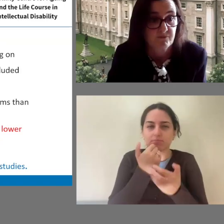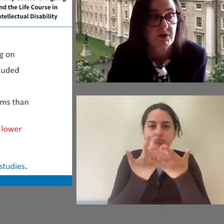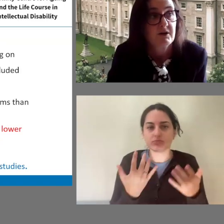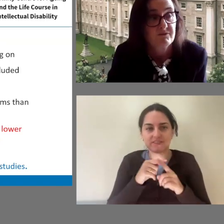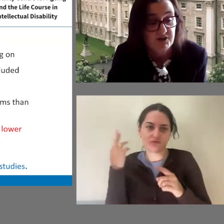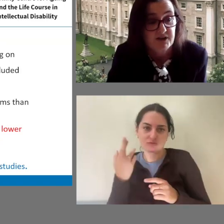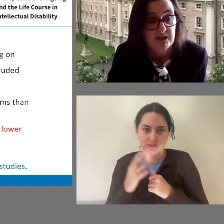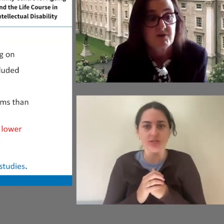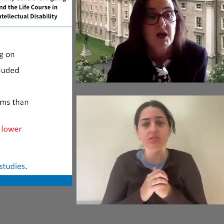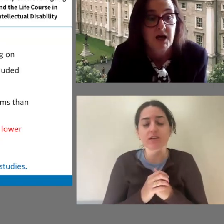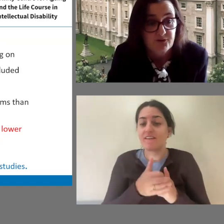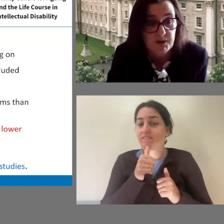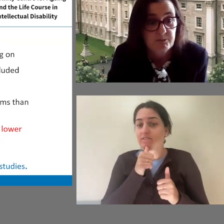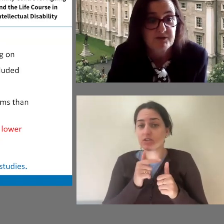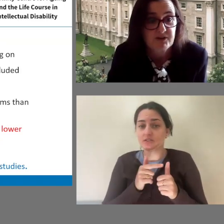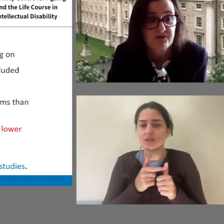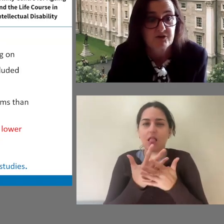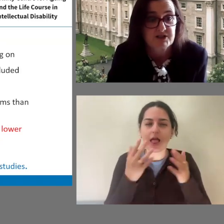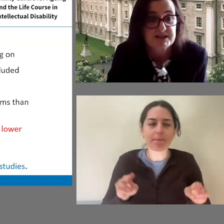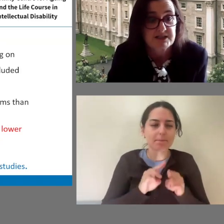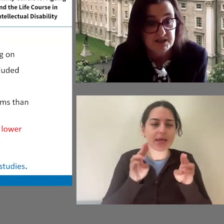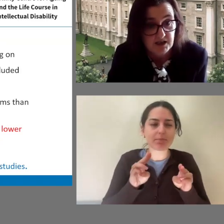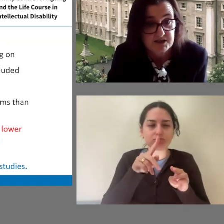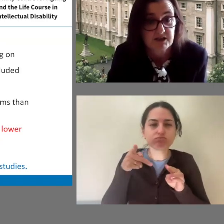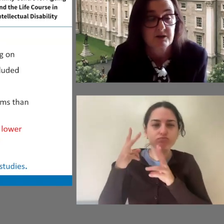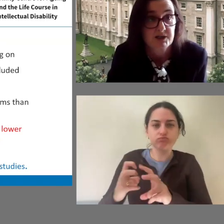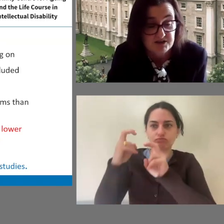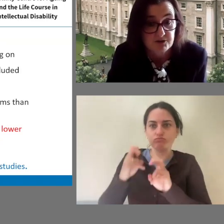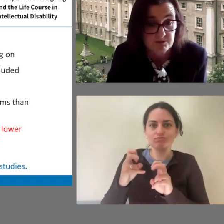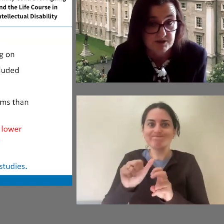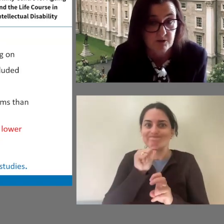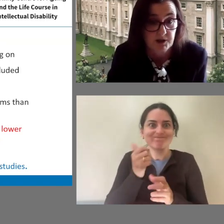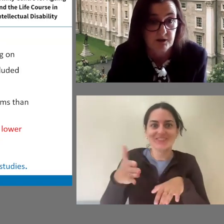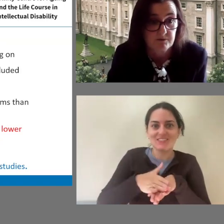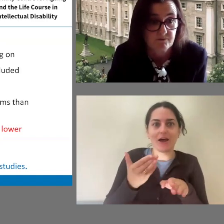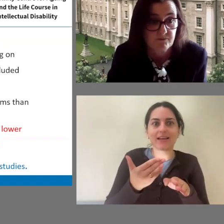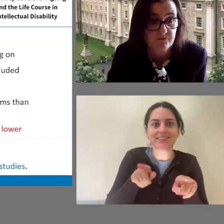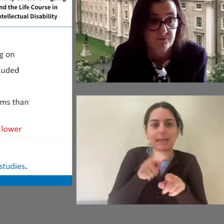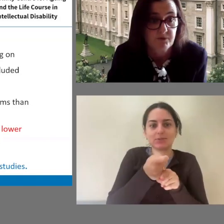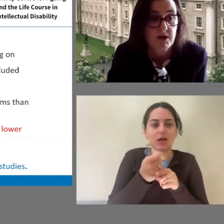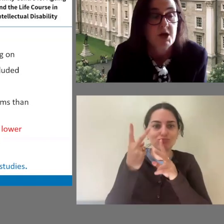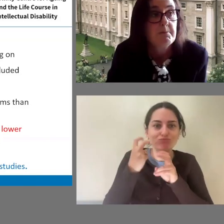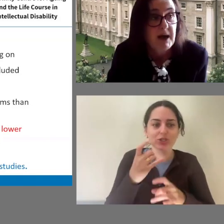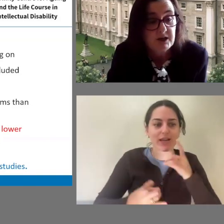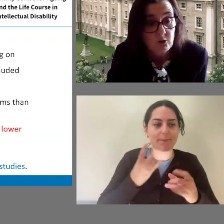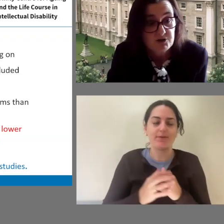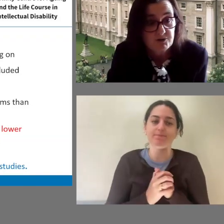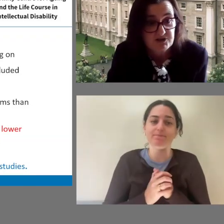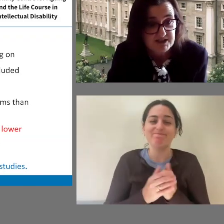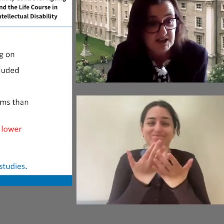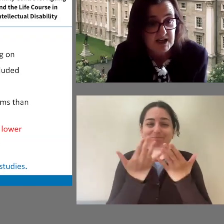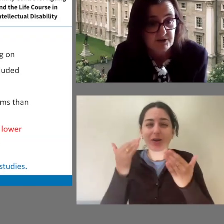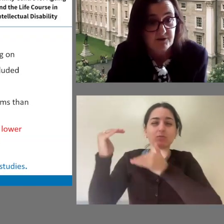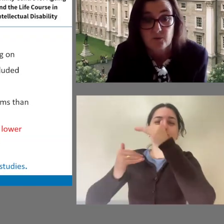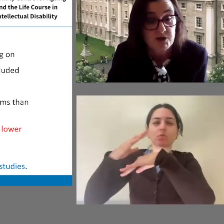reasons. Firstly, lots of people in these studies did not die while the study was going on. Many